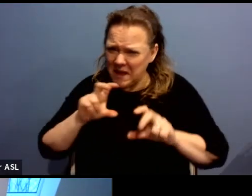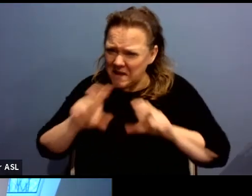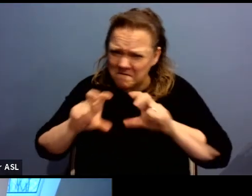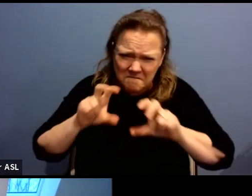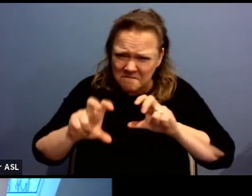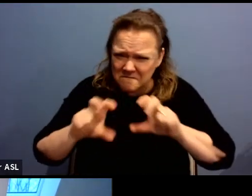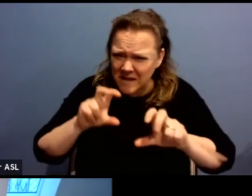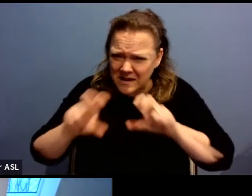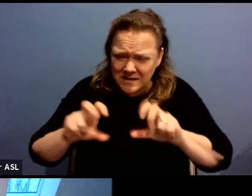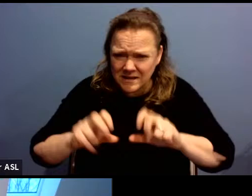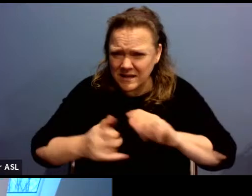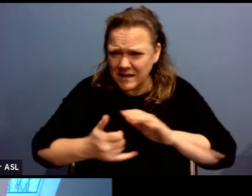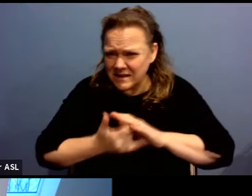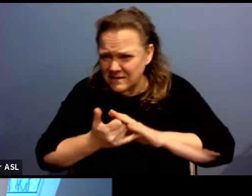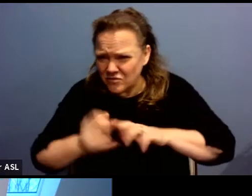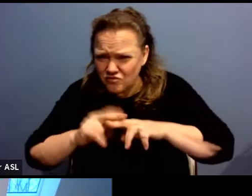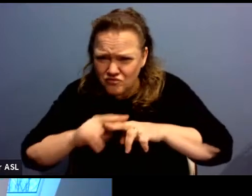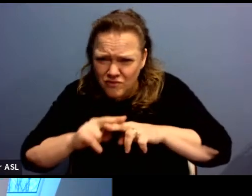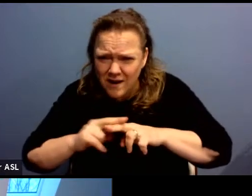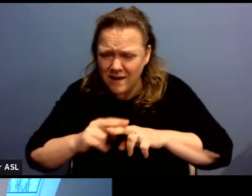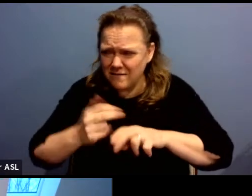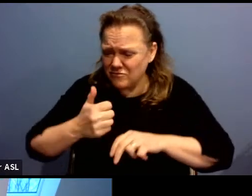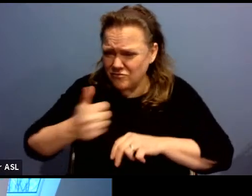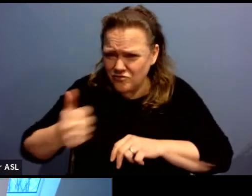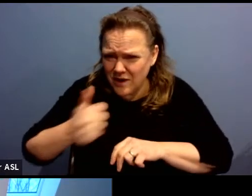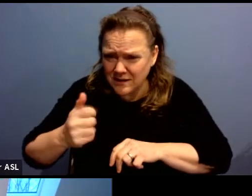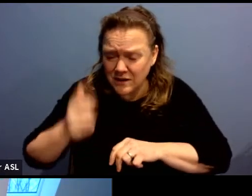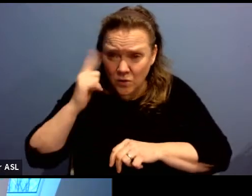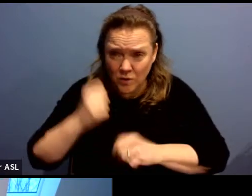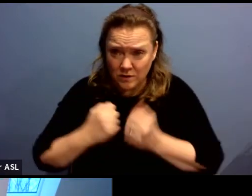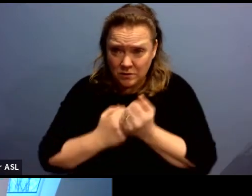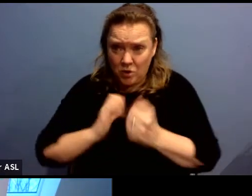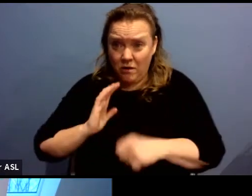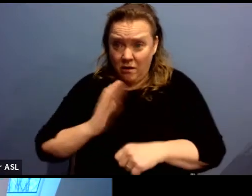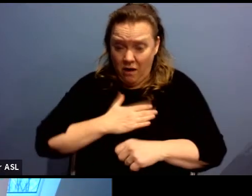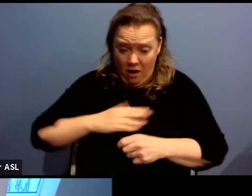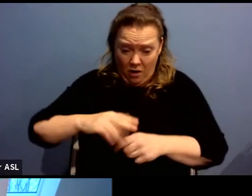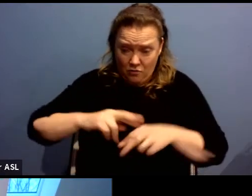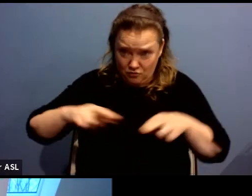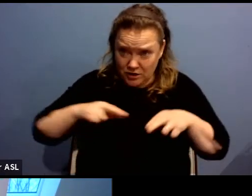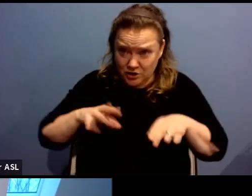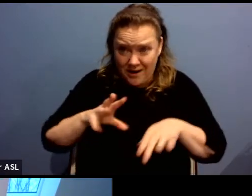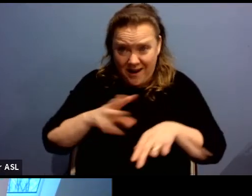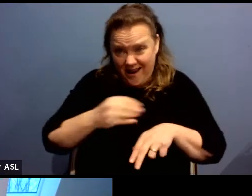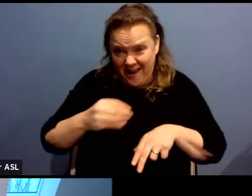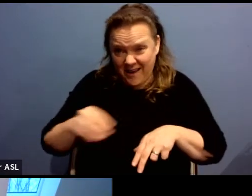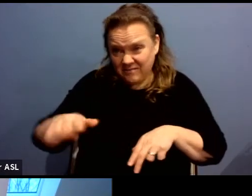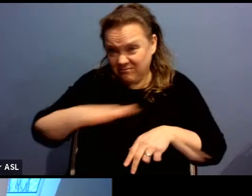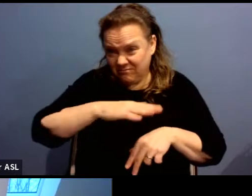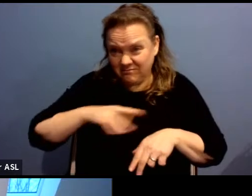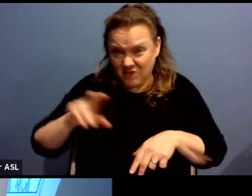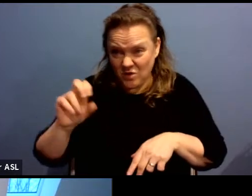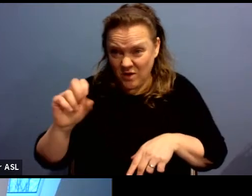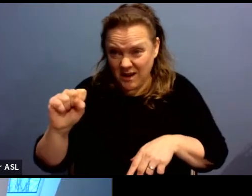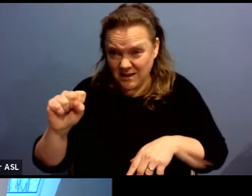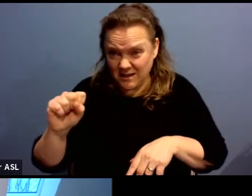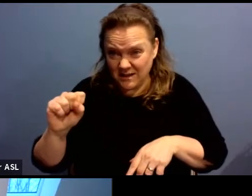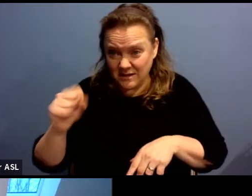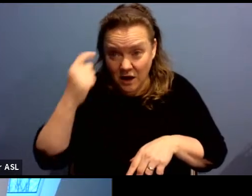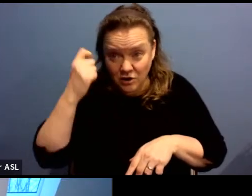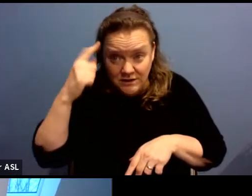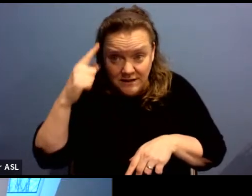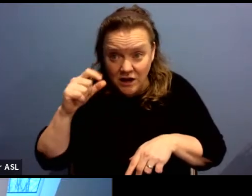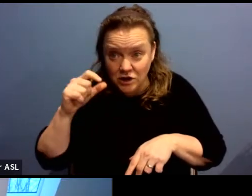options that strengthen this region and our country. Our public transit system is owned by the public,